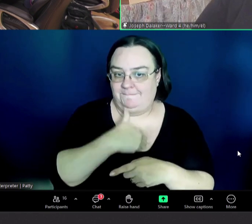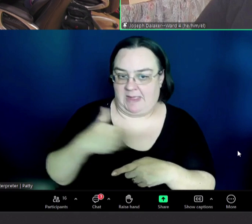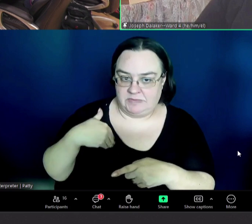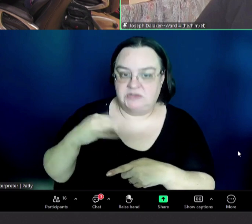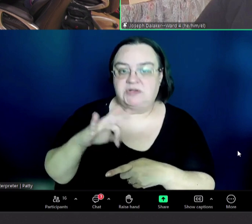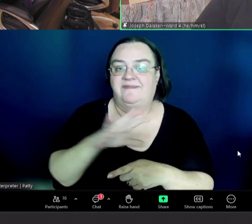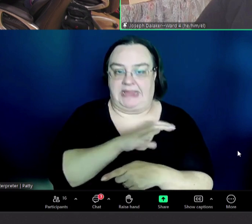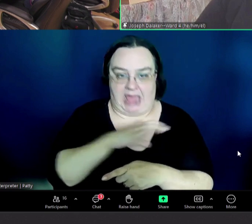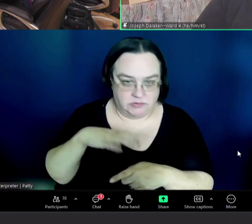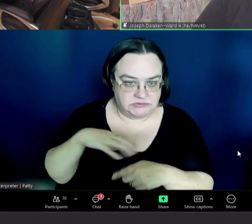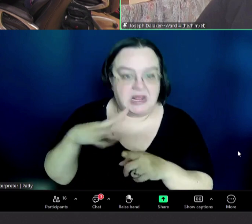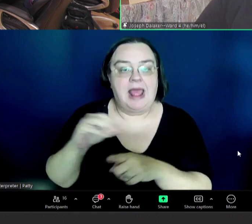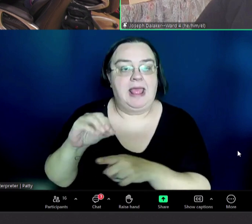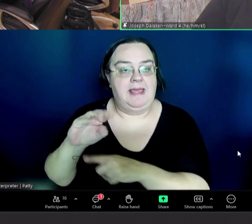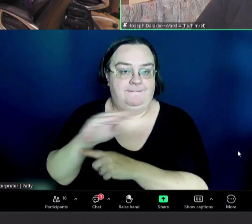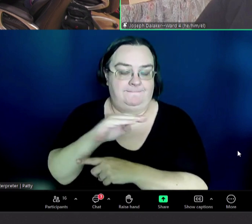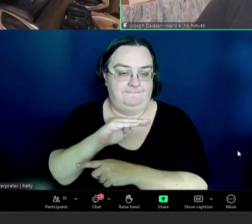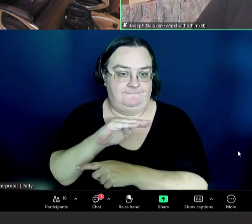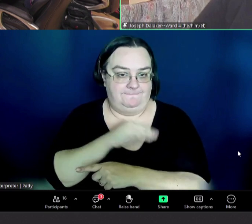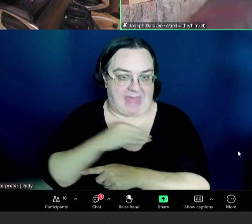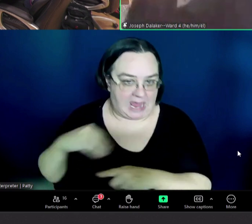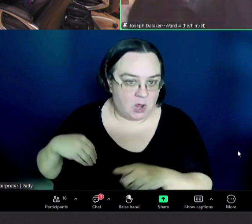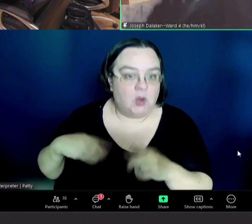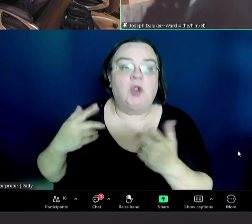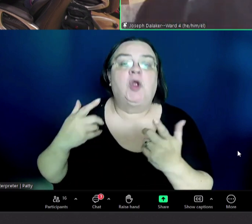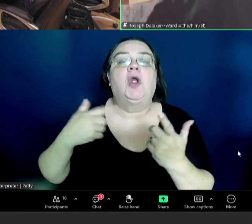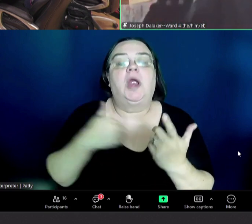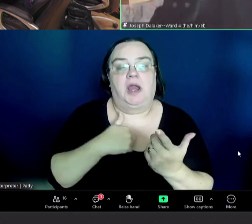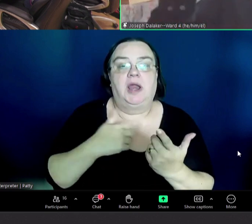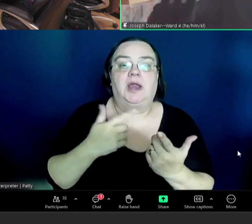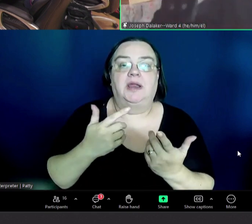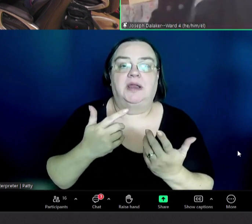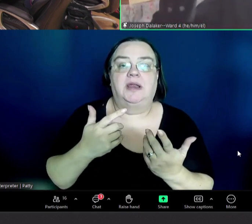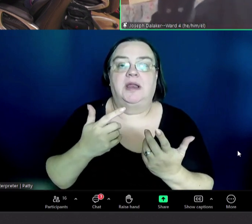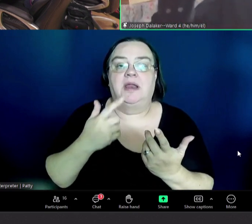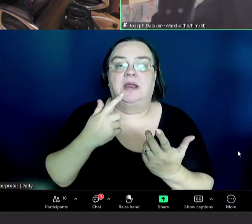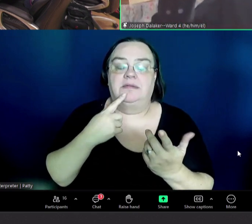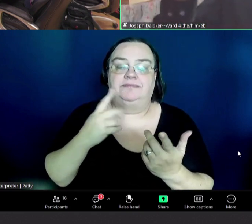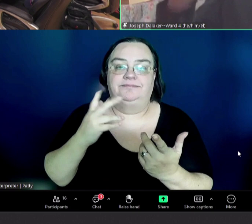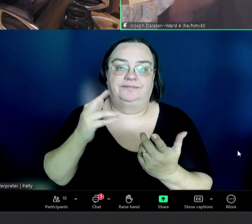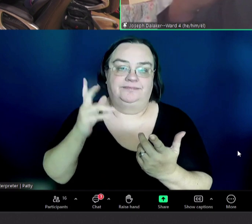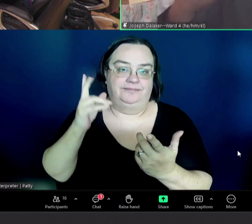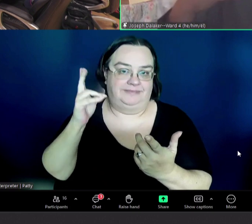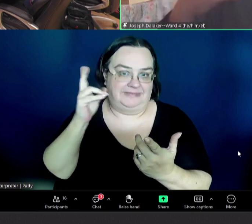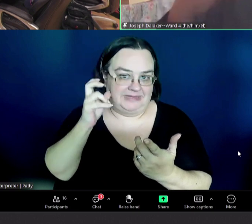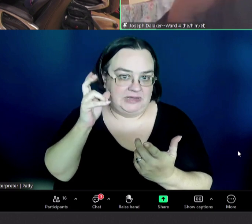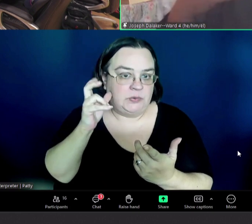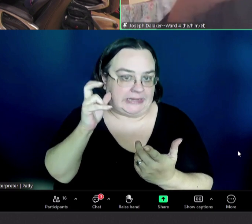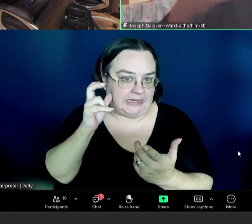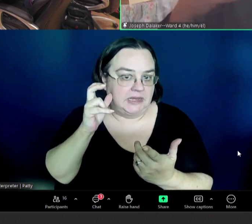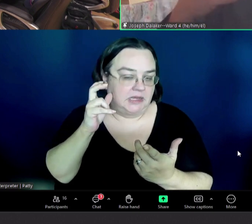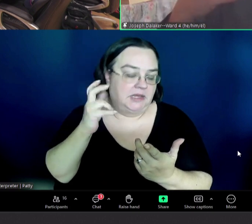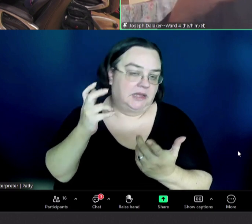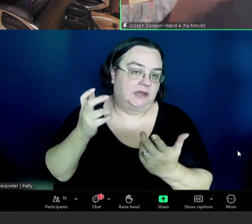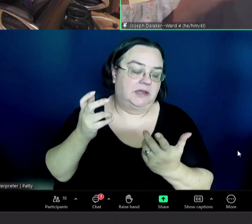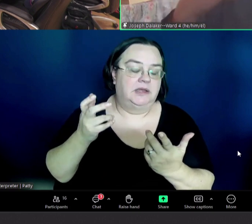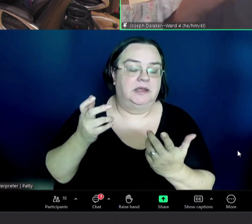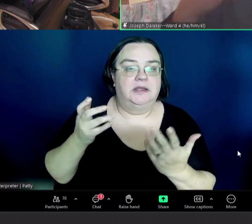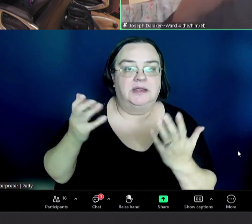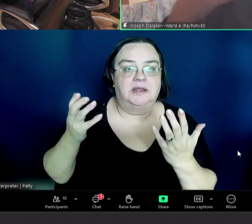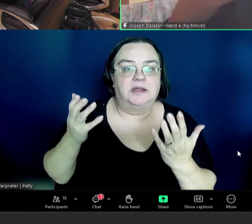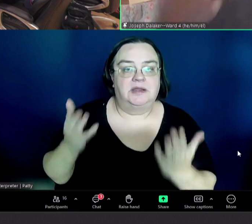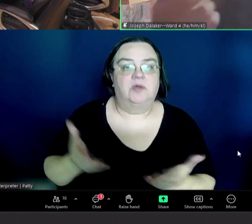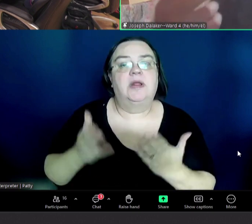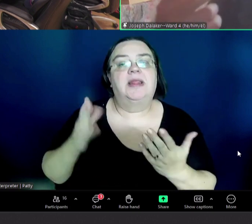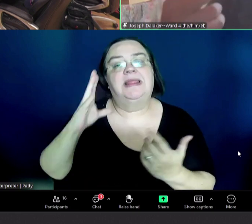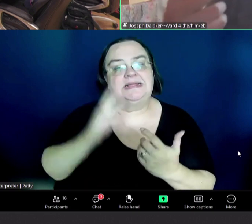Mayor. I do, having been hearing it on out here, the experience is